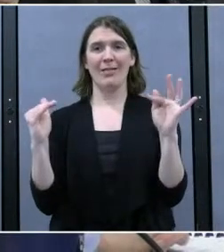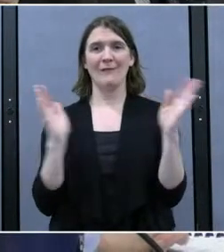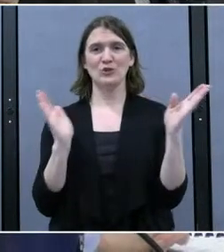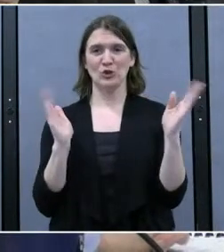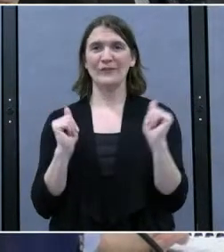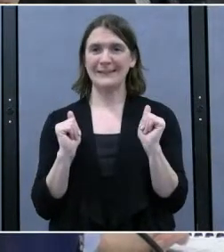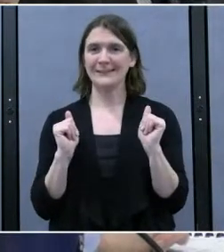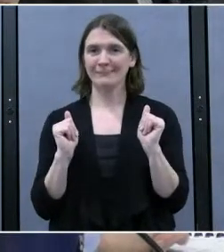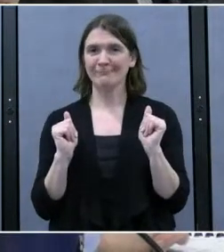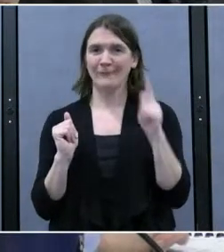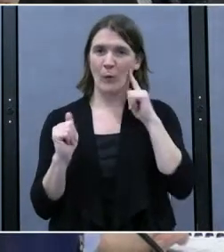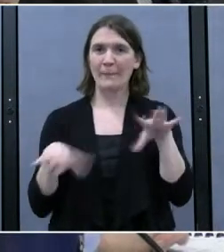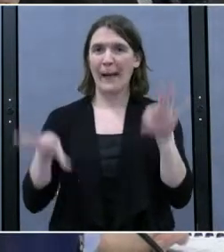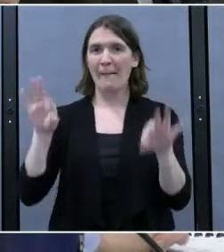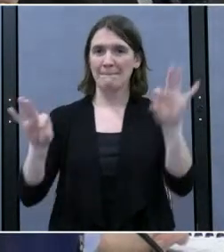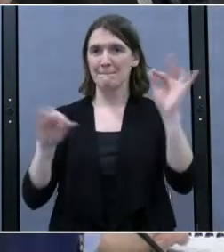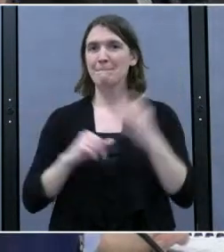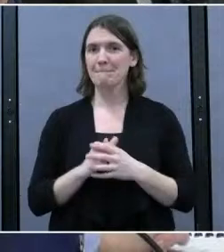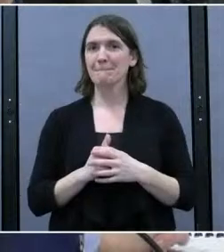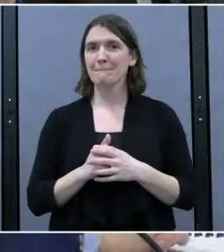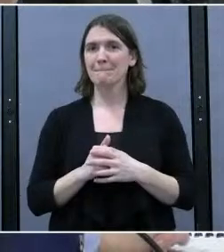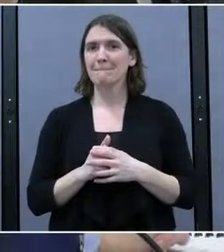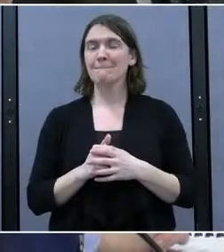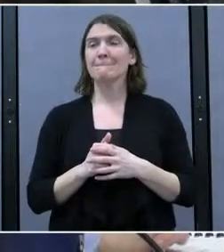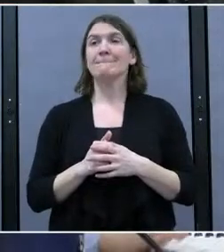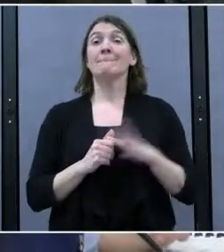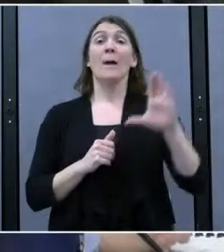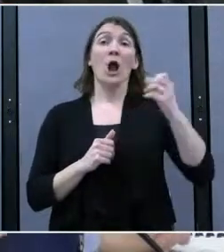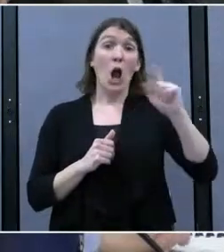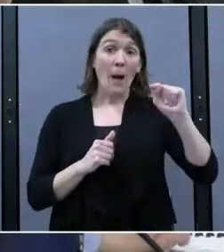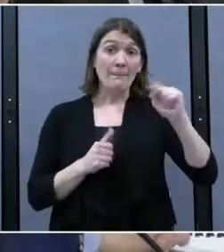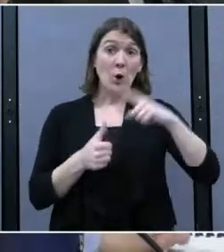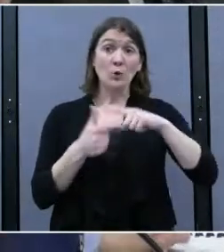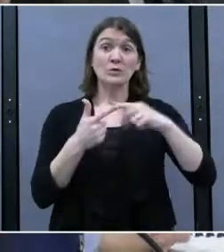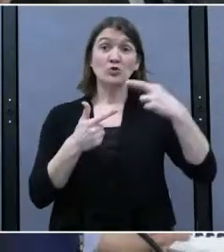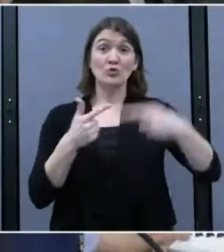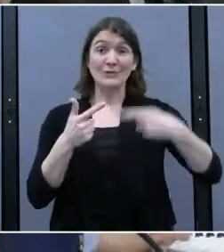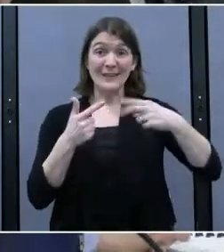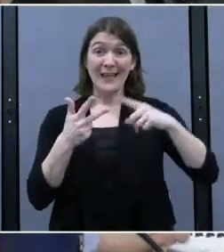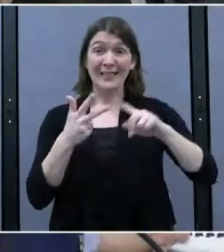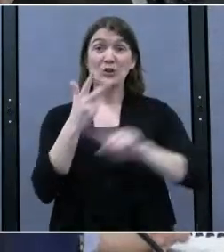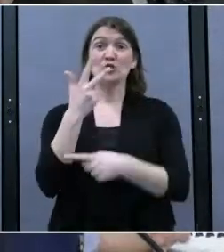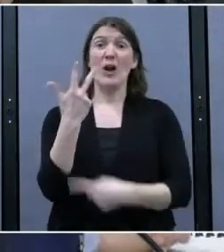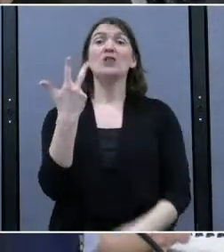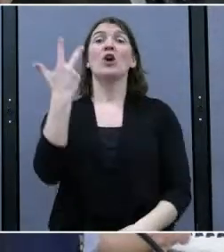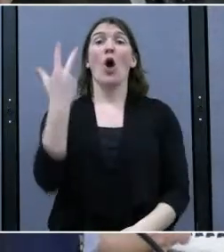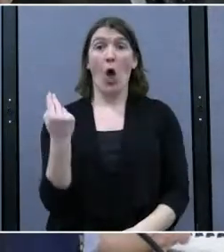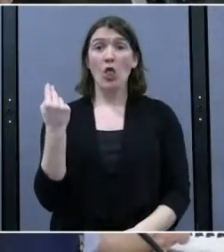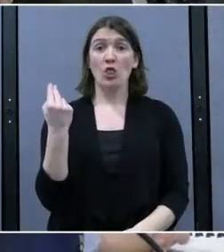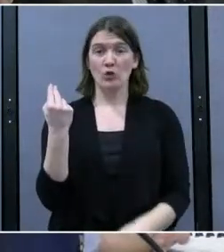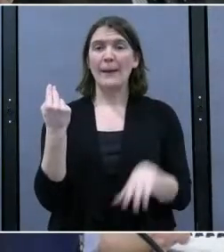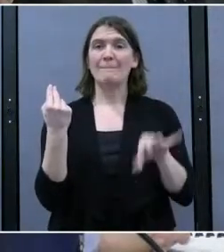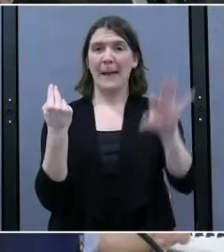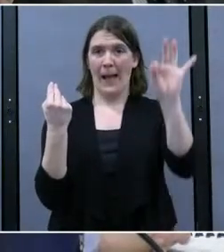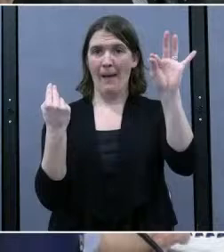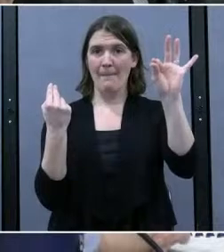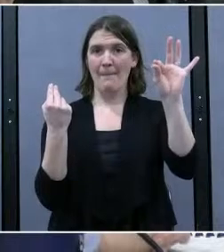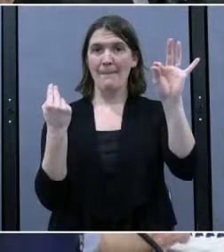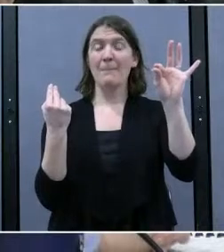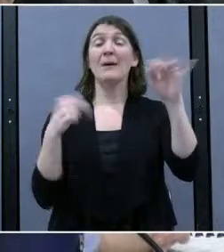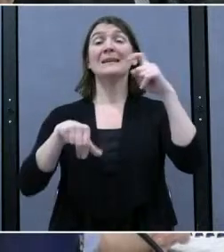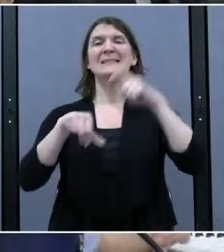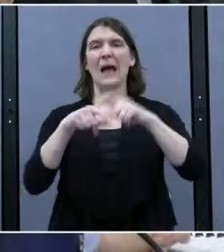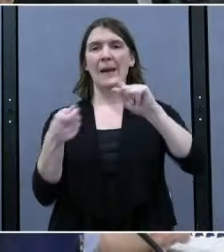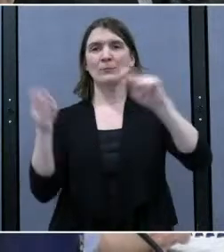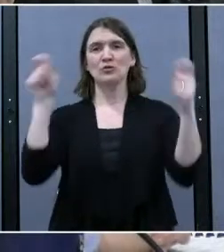service. So compost, recycling, and trash. There was a slight adjusted schedule,